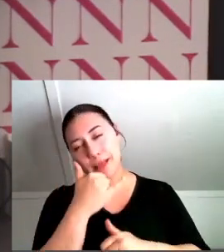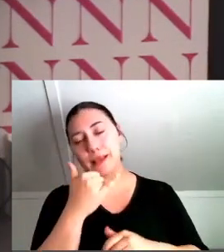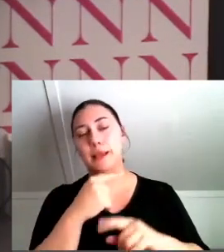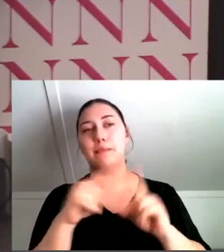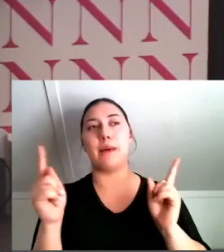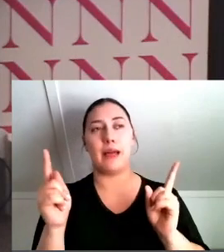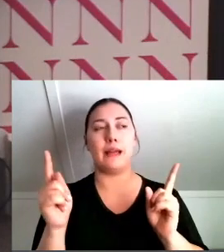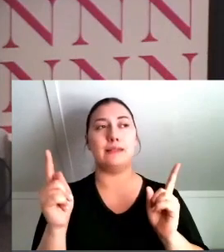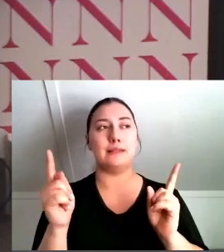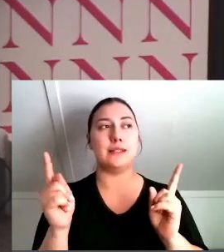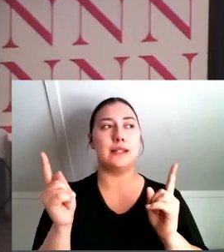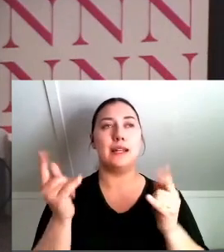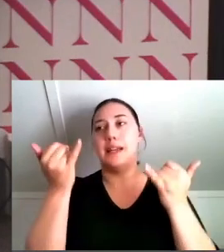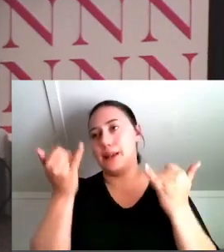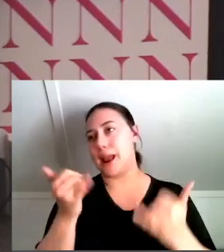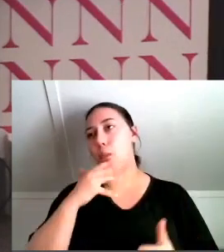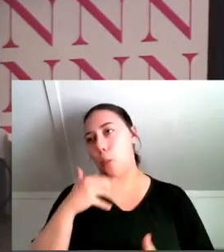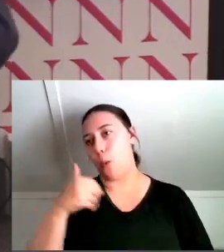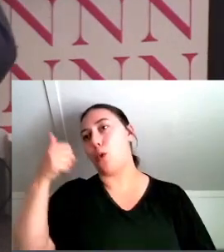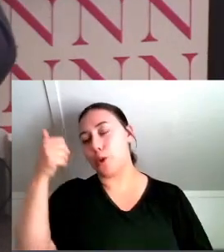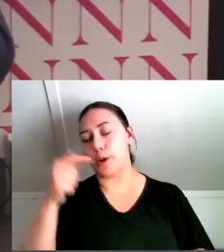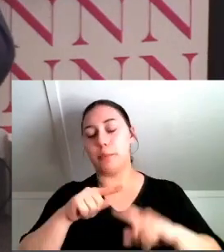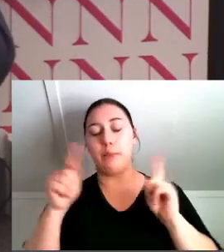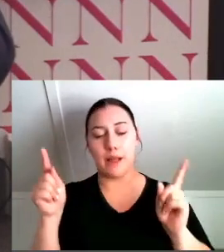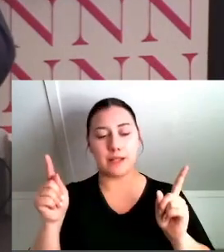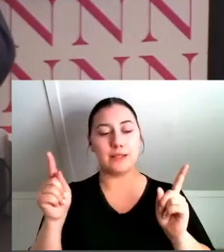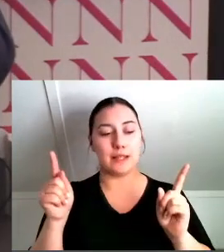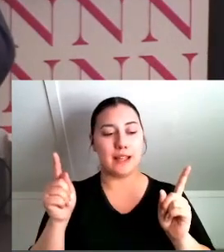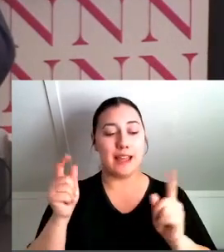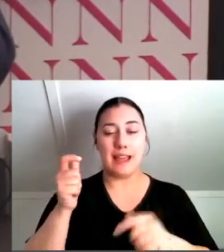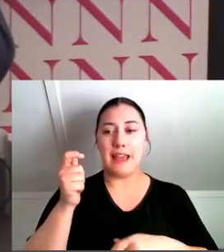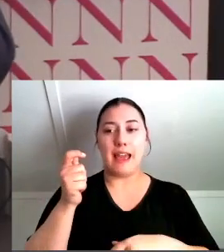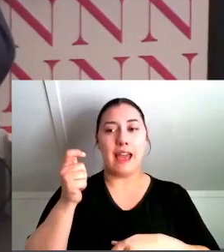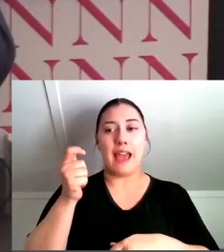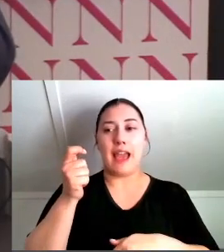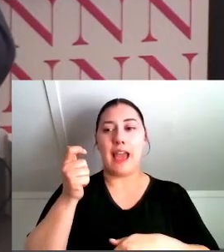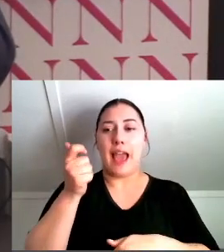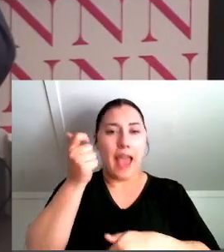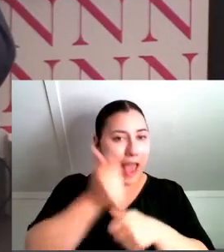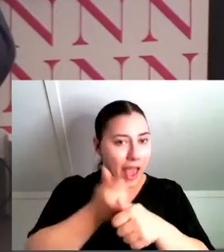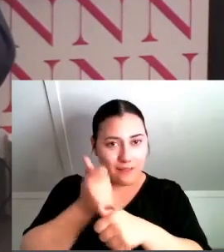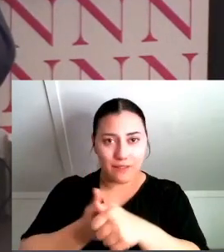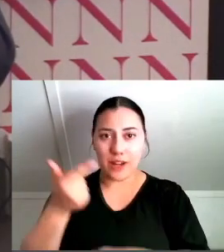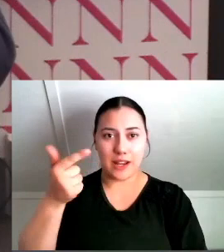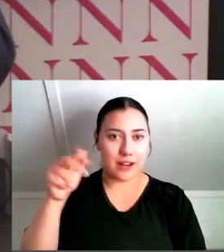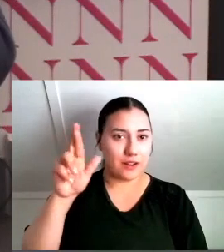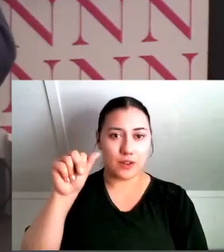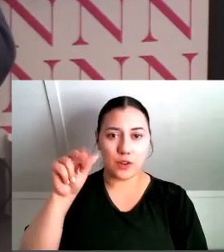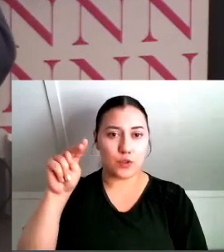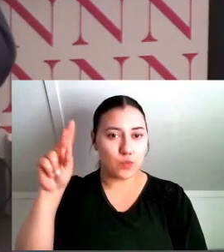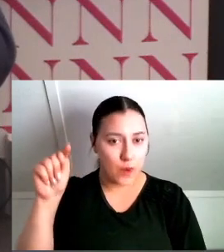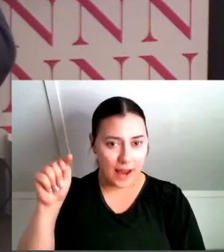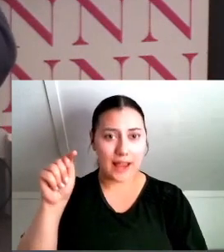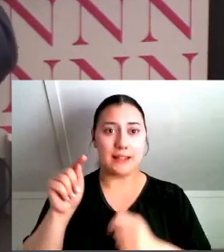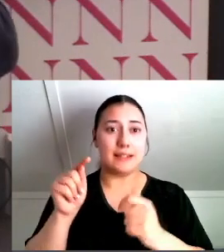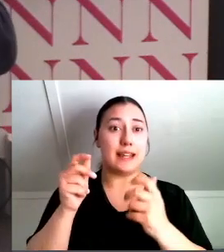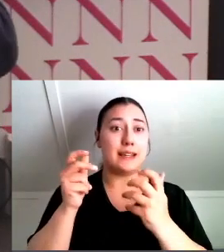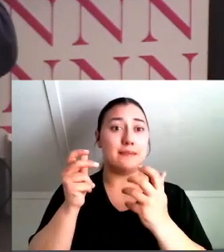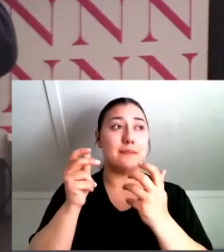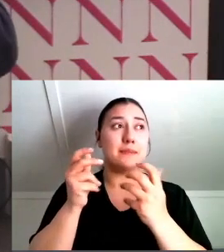but, because like every grant matters when you're doing work